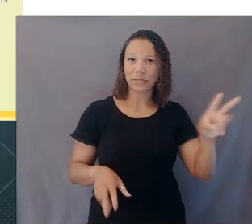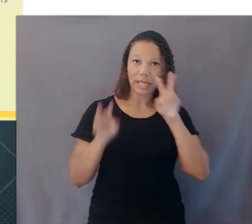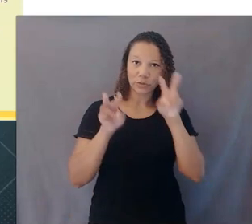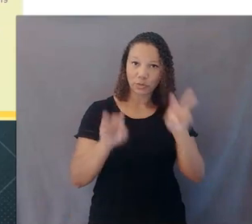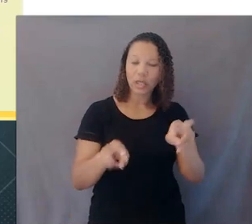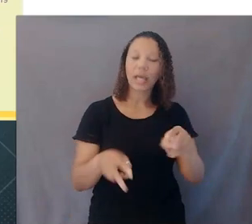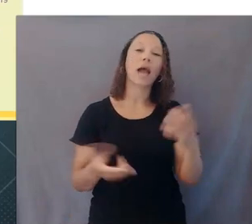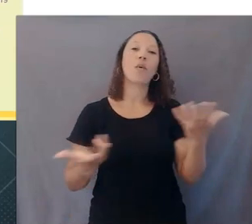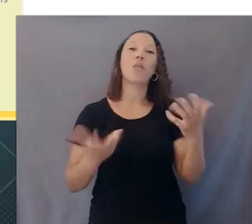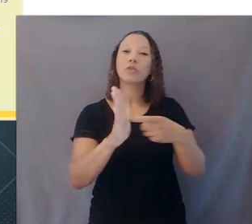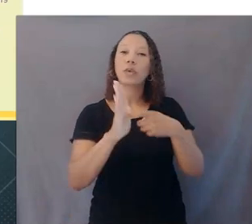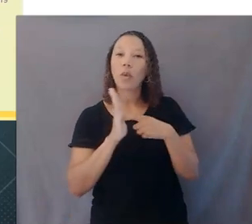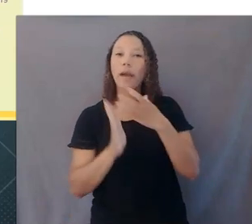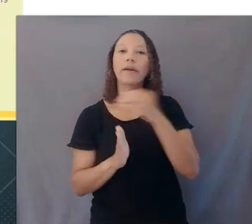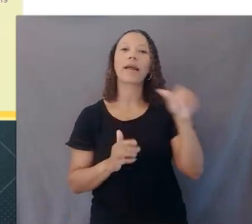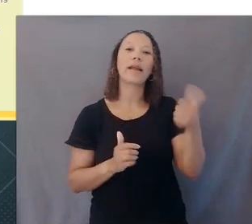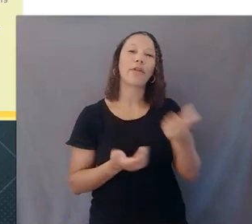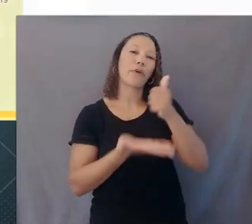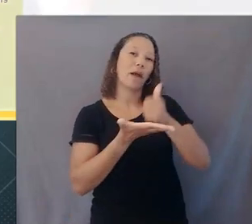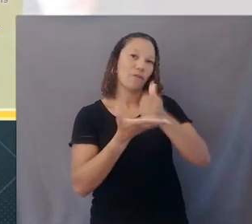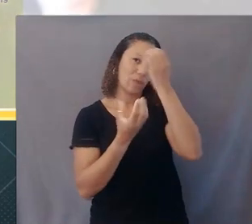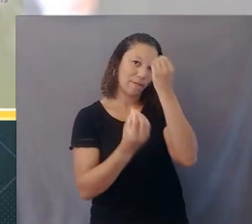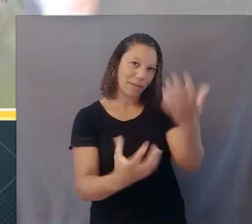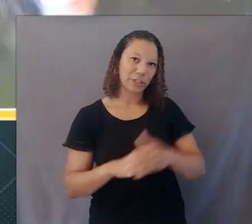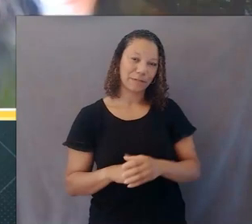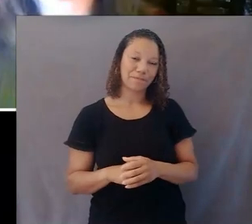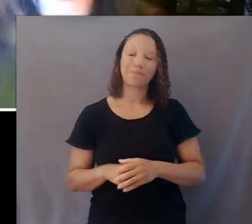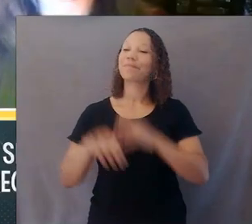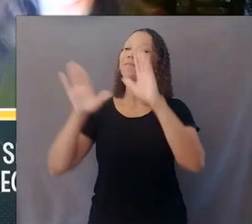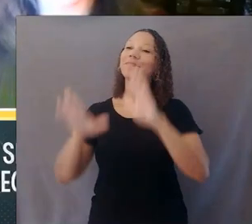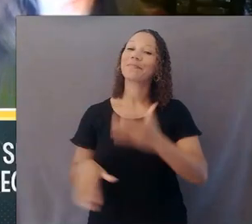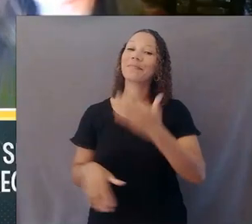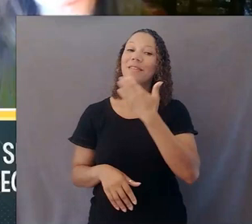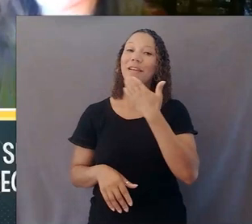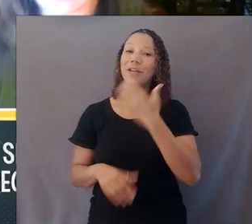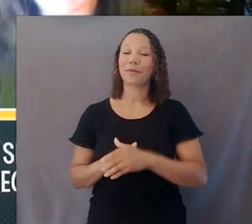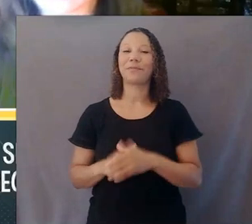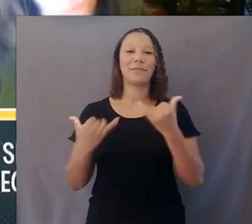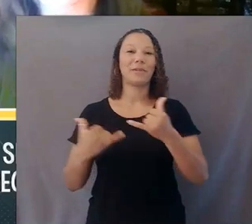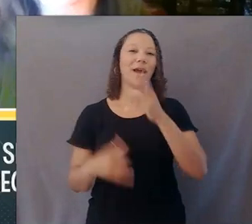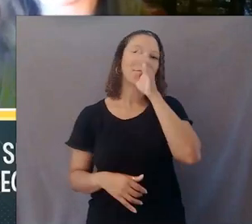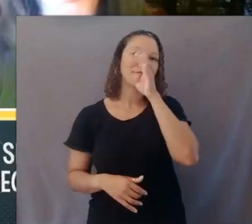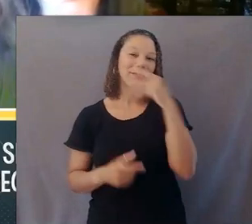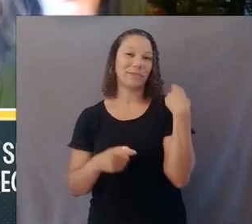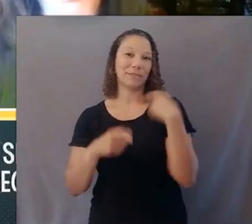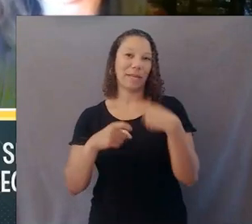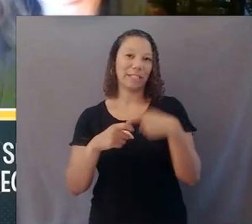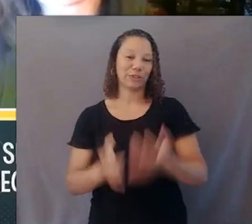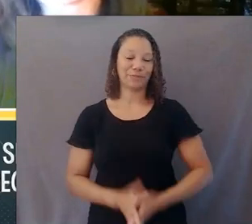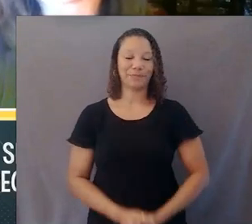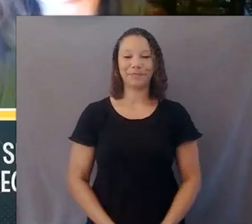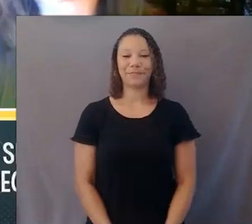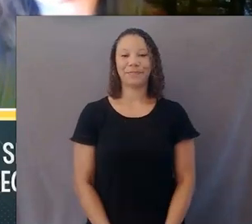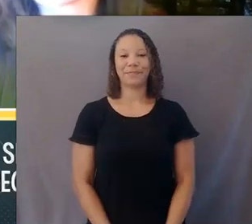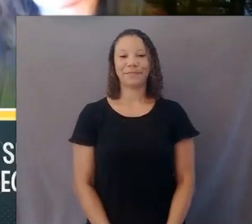required for school. Very good, excellent, thank you. So, ¿qué pueden hacer las familias si no están